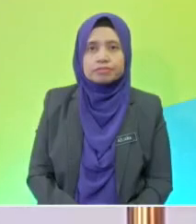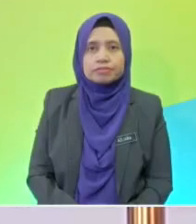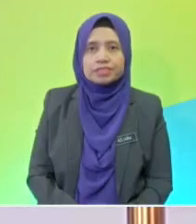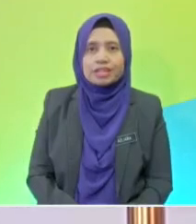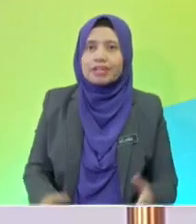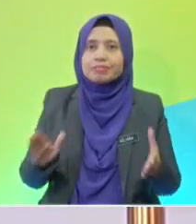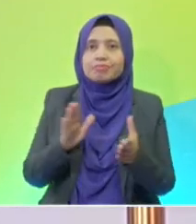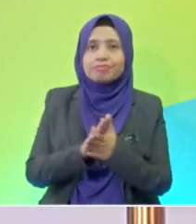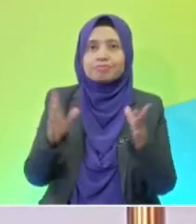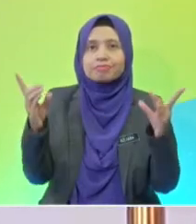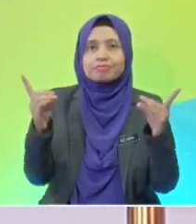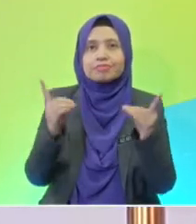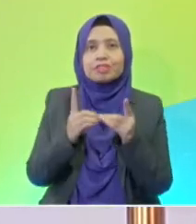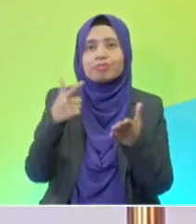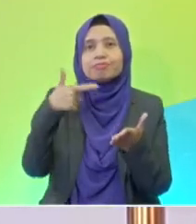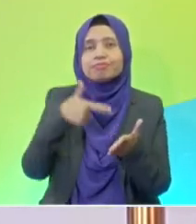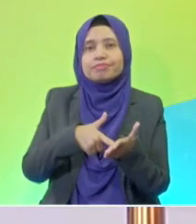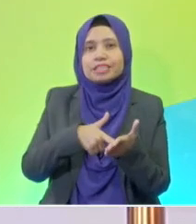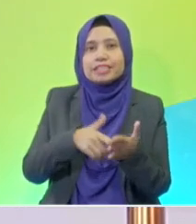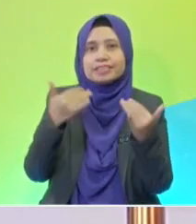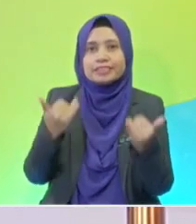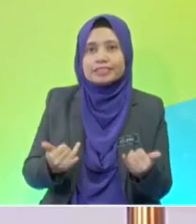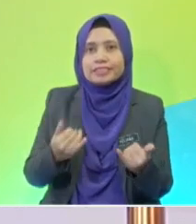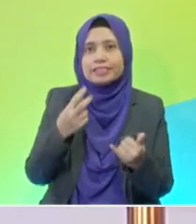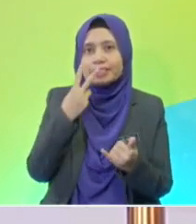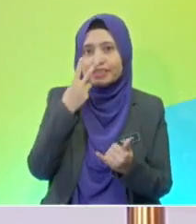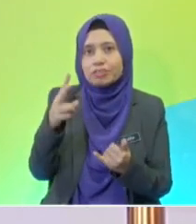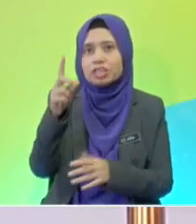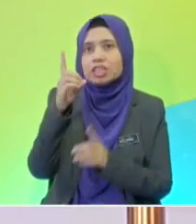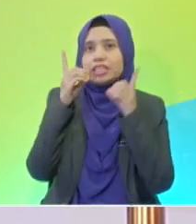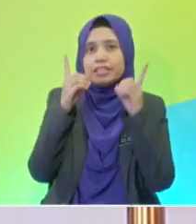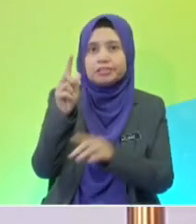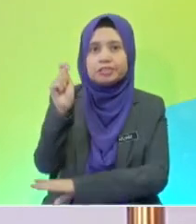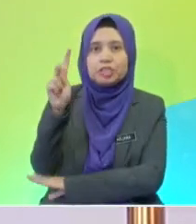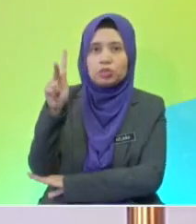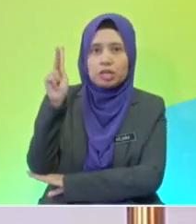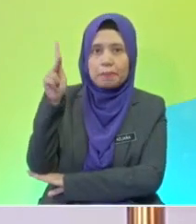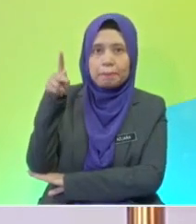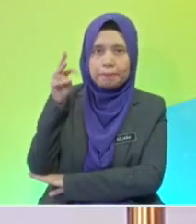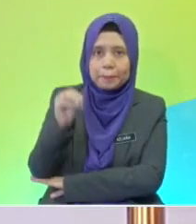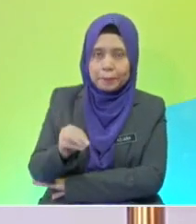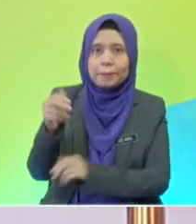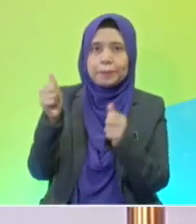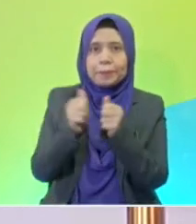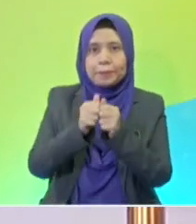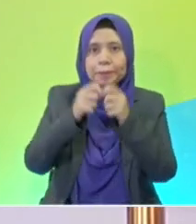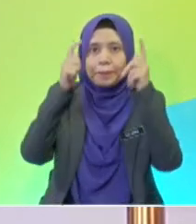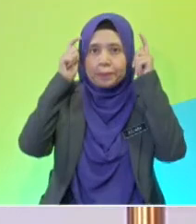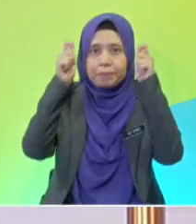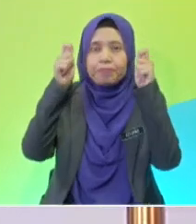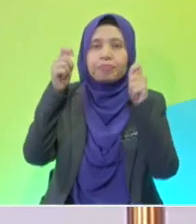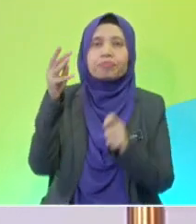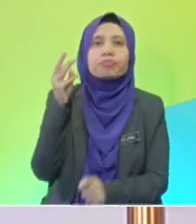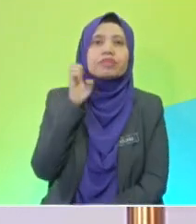Welcome back, pupils. This is Divya. You're watching EduwebTV KPM, and today we are together with Teacher M learning English for